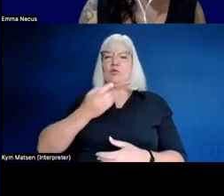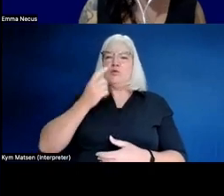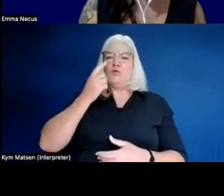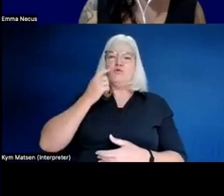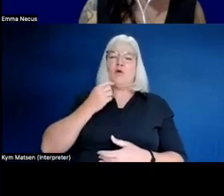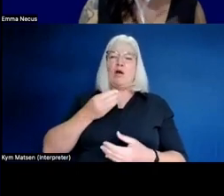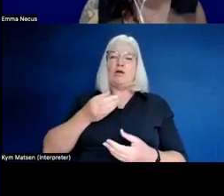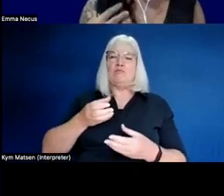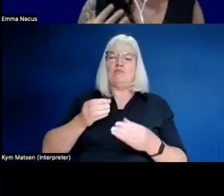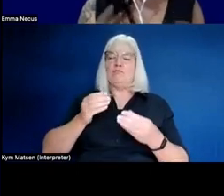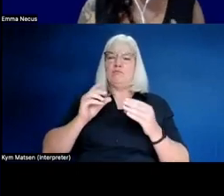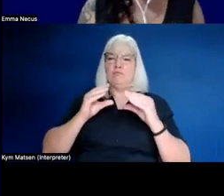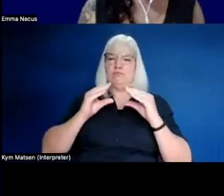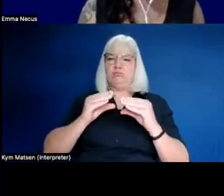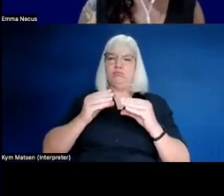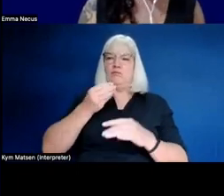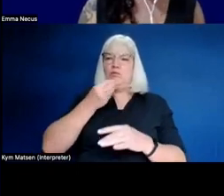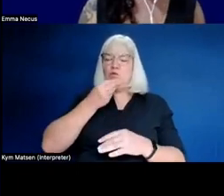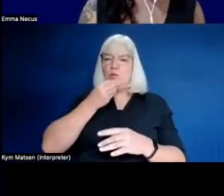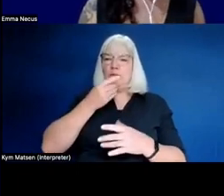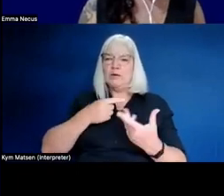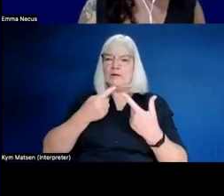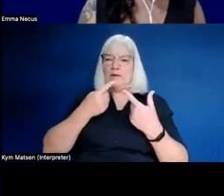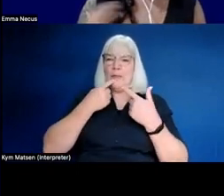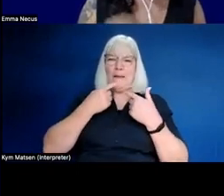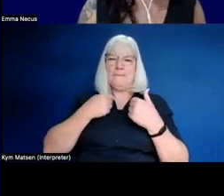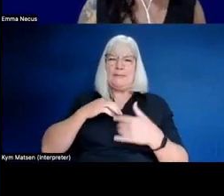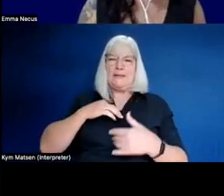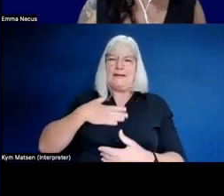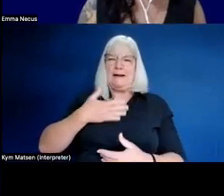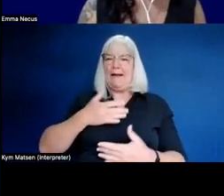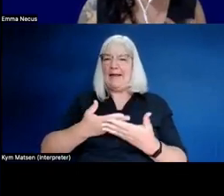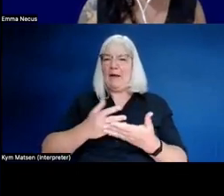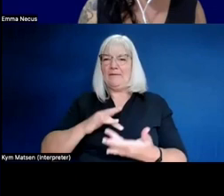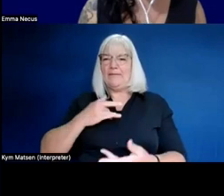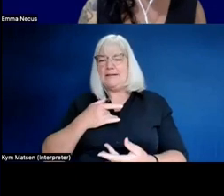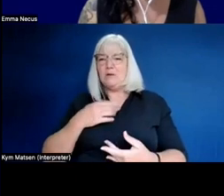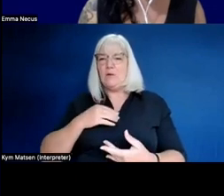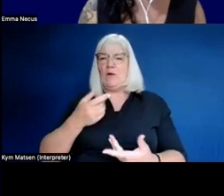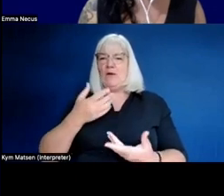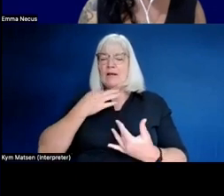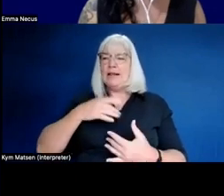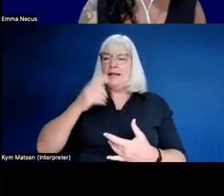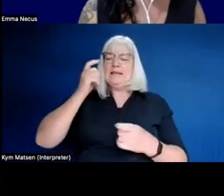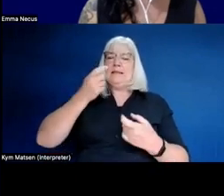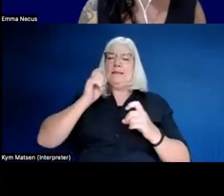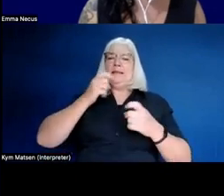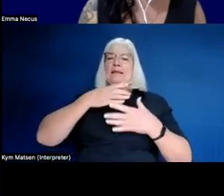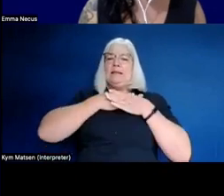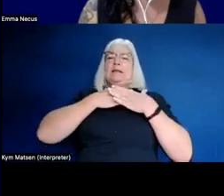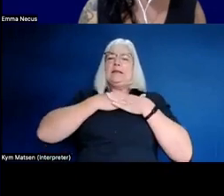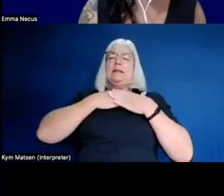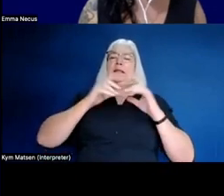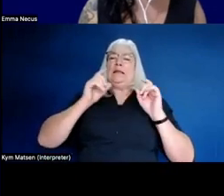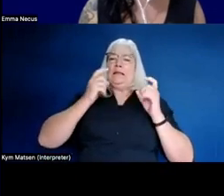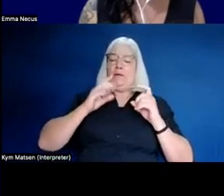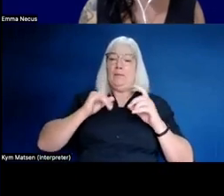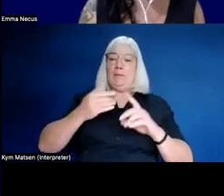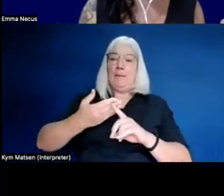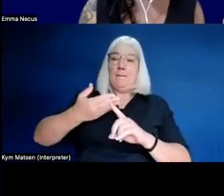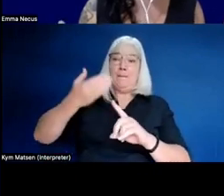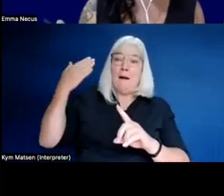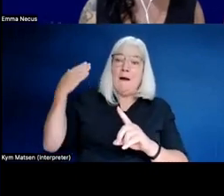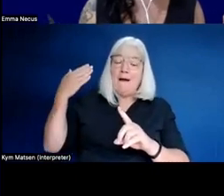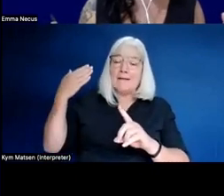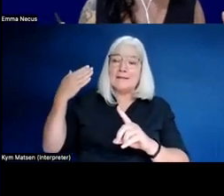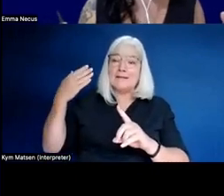scared of choking or they don't like how they feel in their mouth. And they may have had negative associations with eating and drinking in the past, such as tube